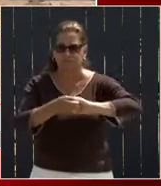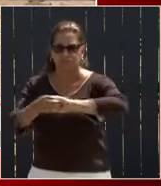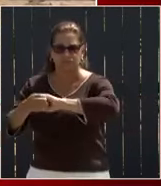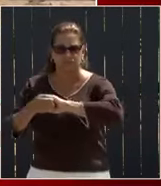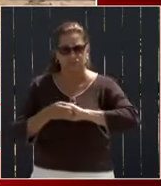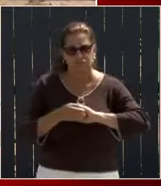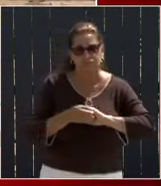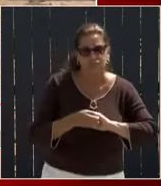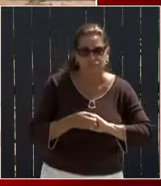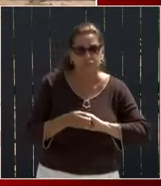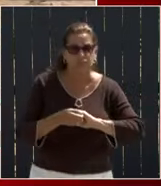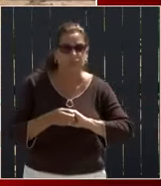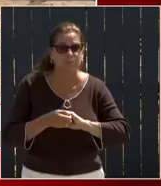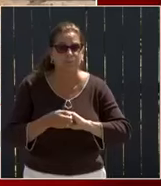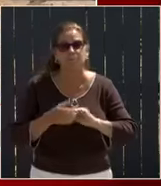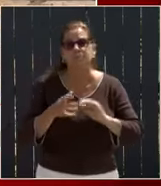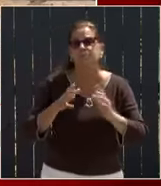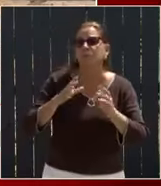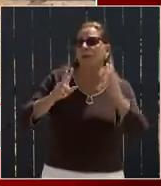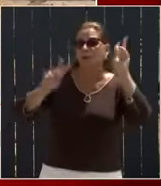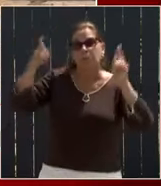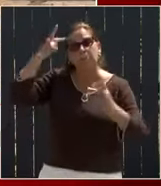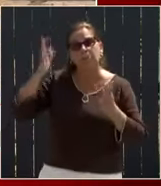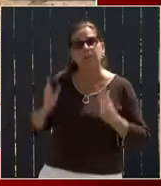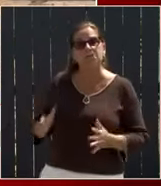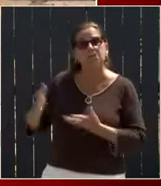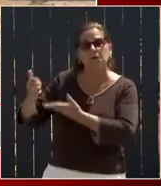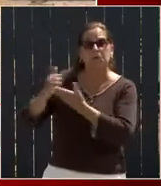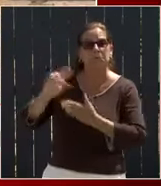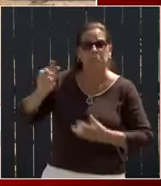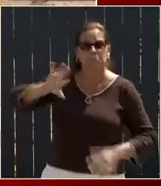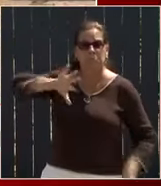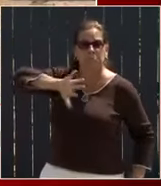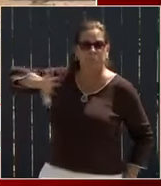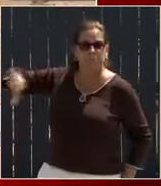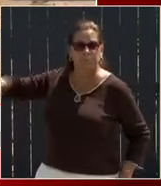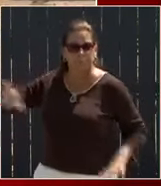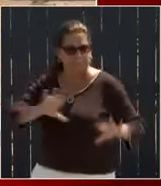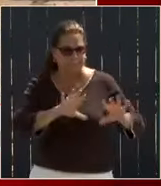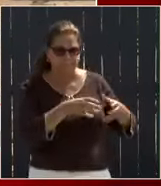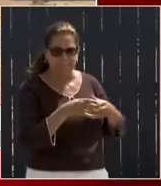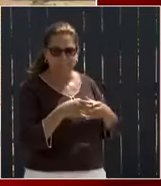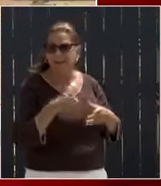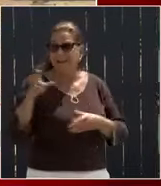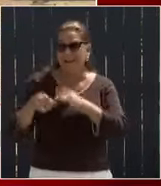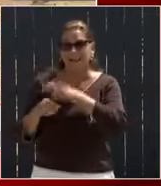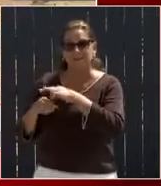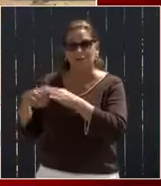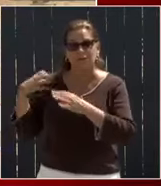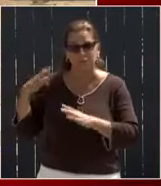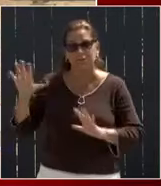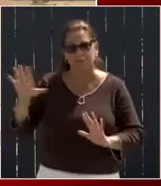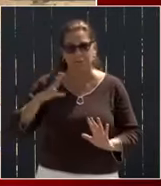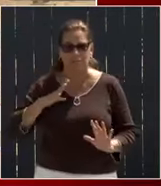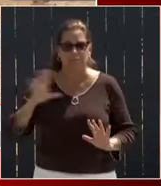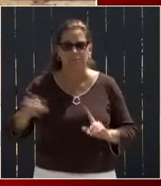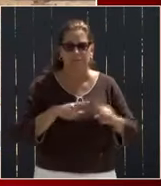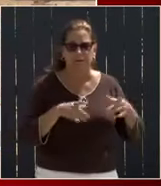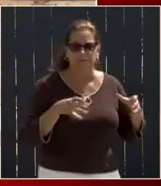who have voiced their opinions and helped guide us through the many months and the many meetings and the countless nights and weekends that we've